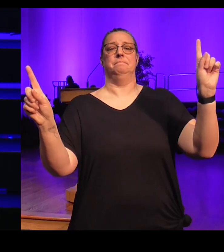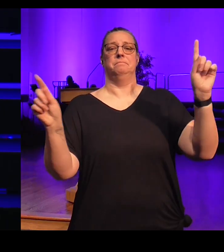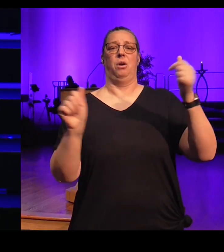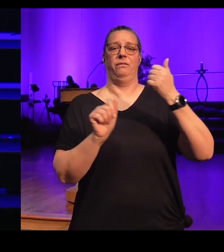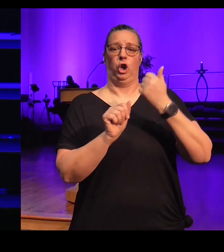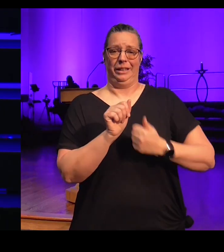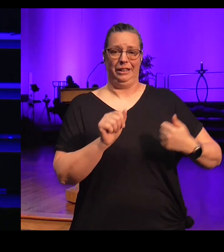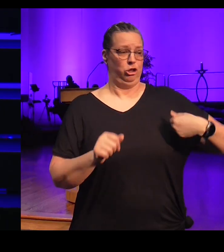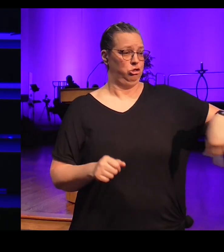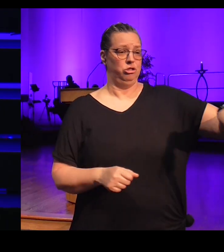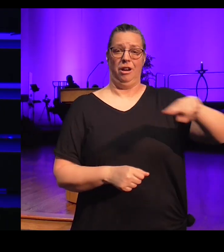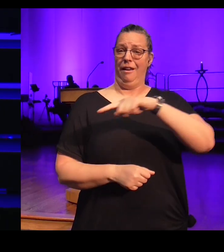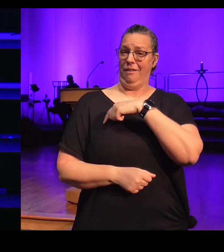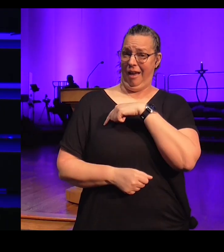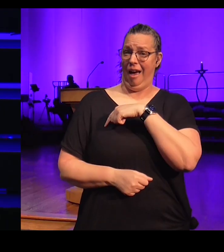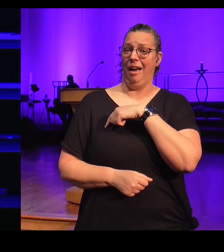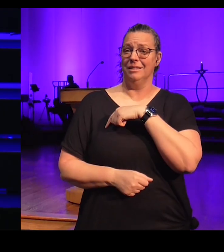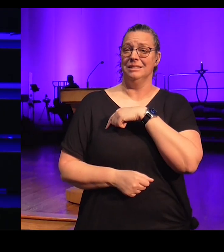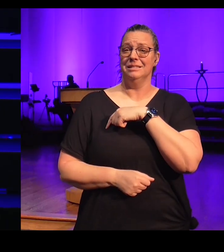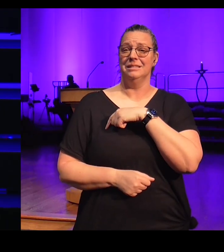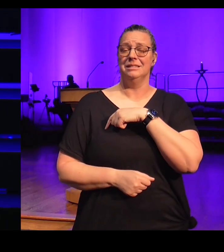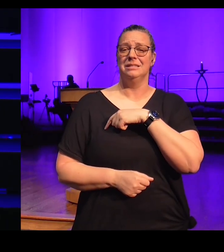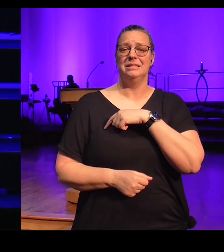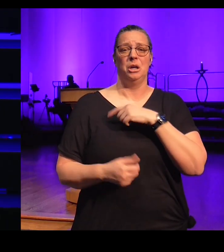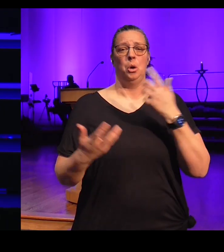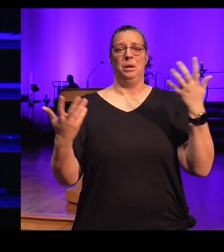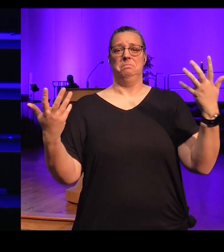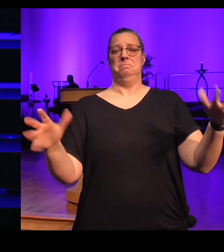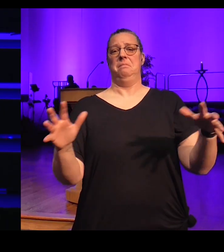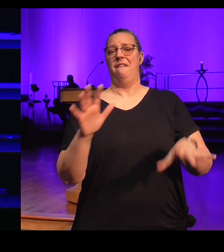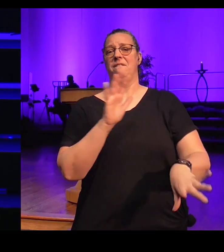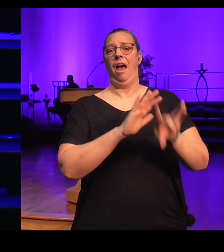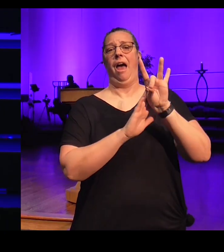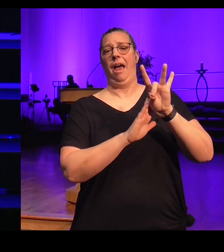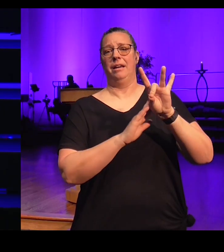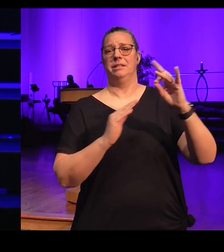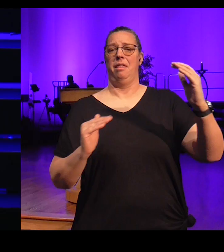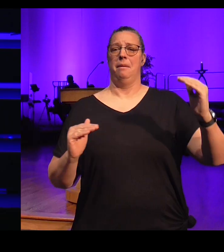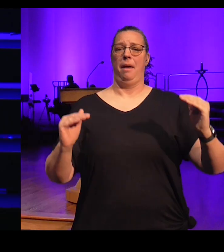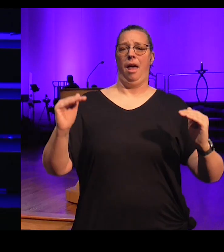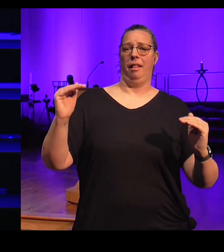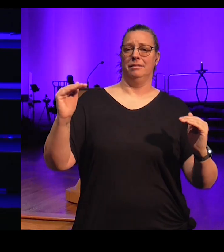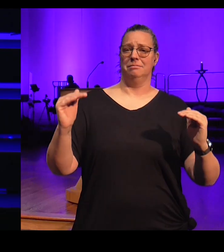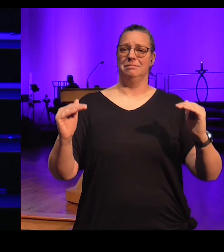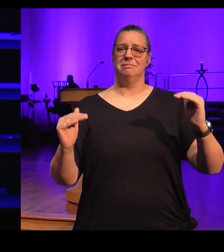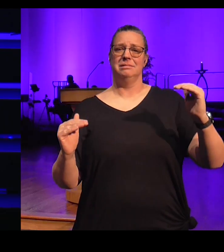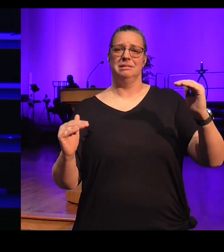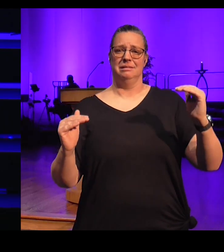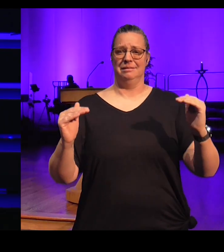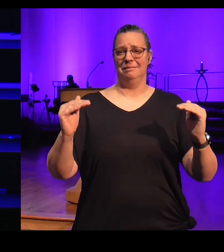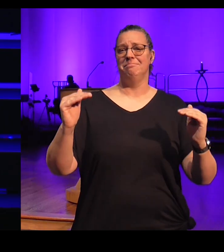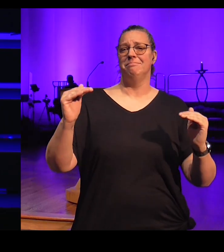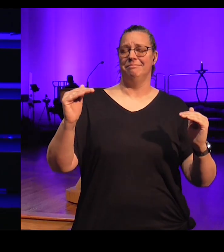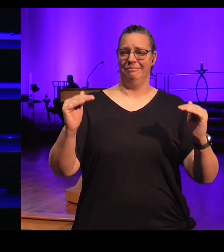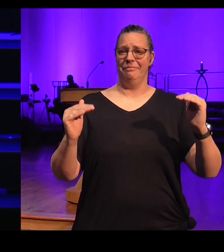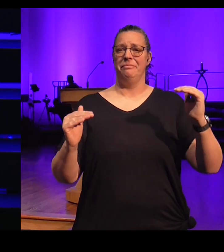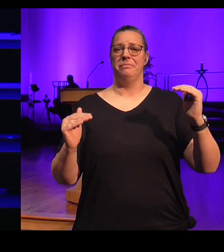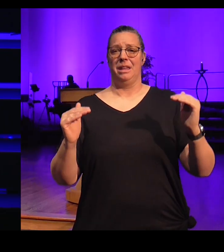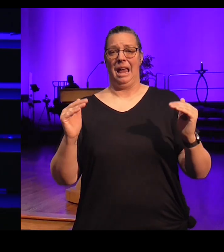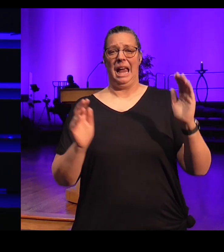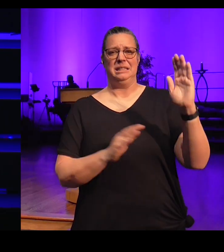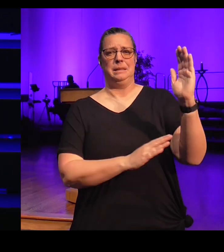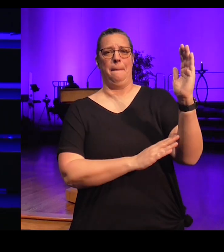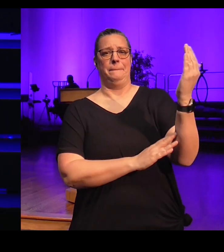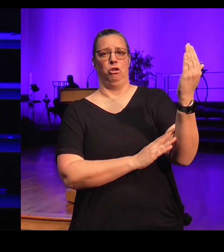us that we find that beautiful balance point that is mirrored right